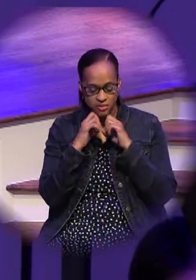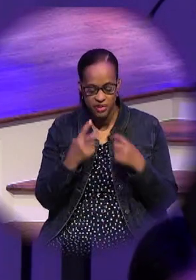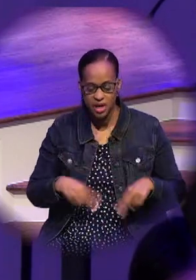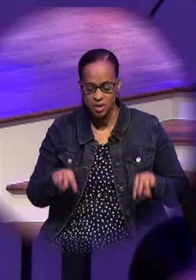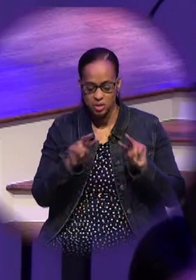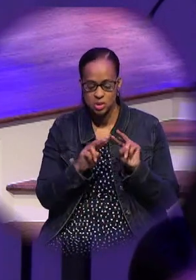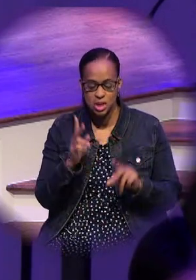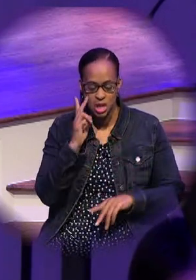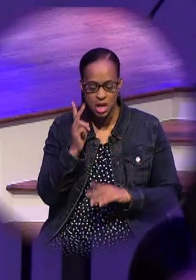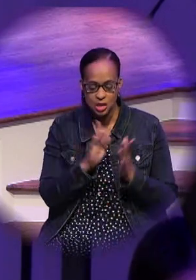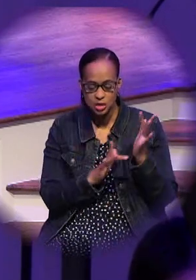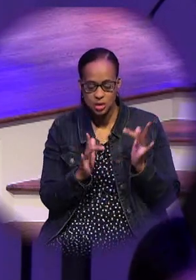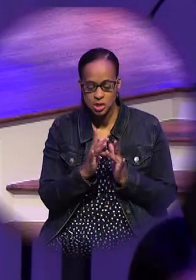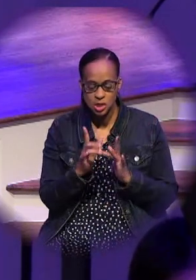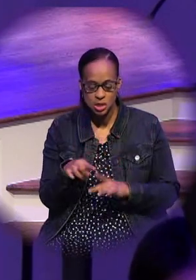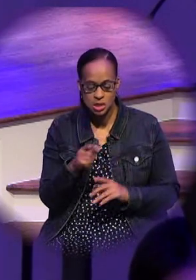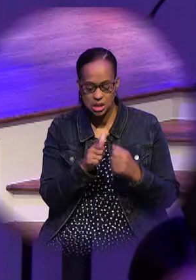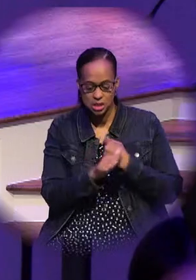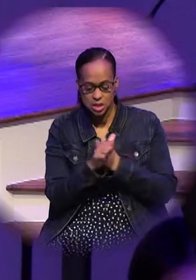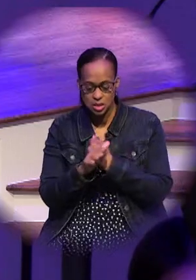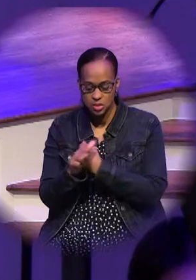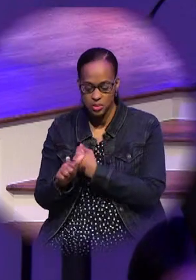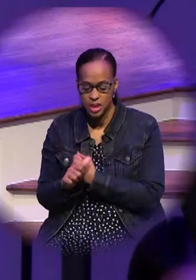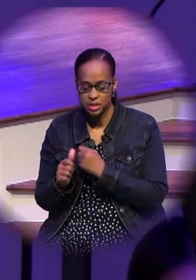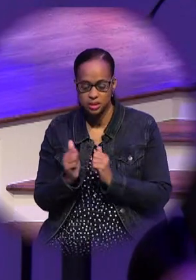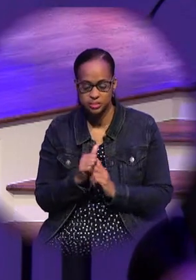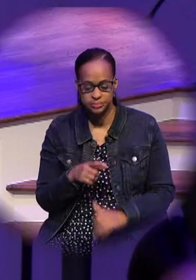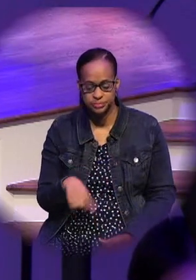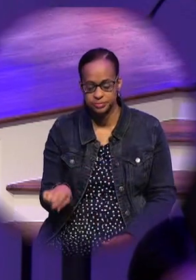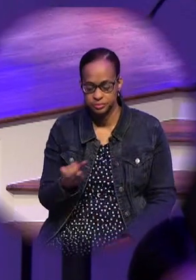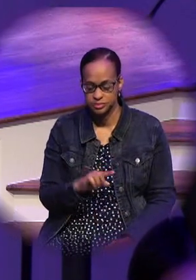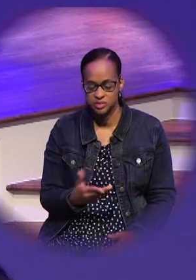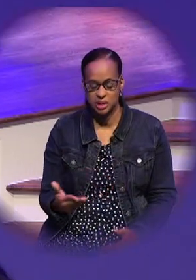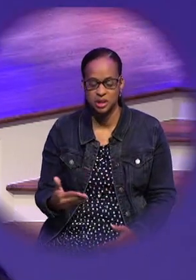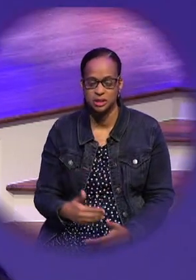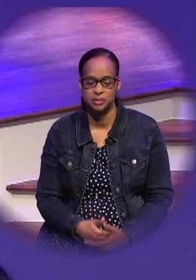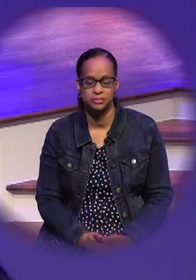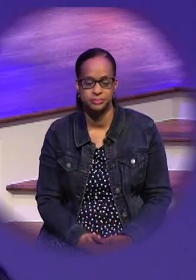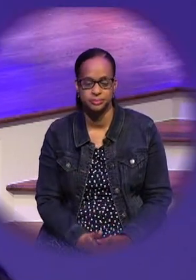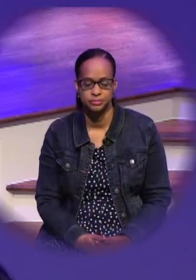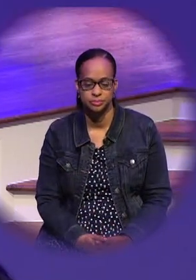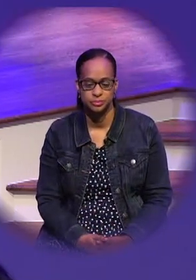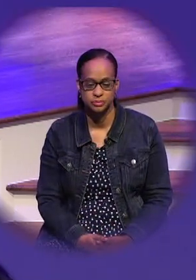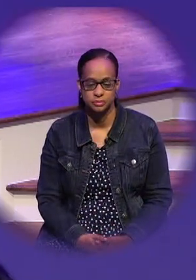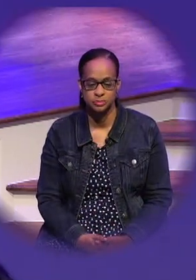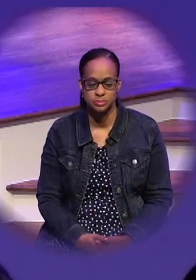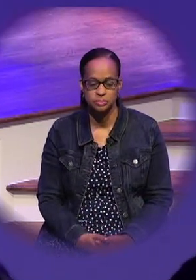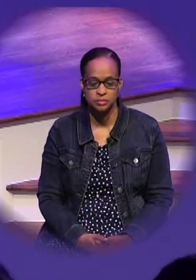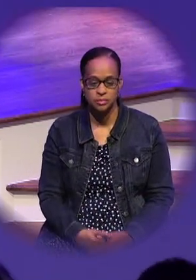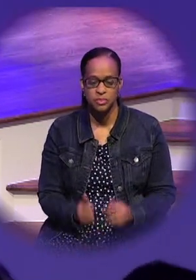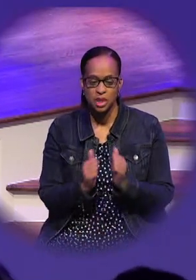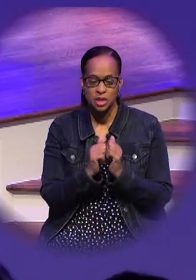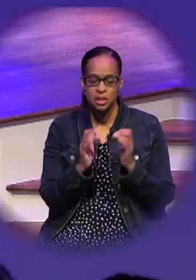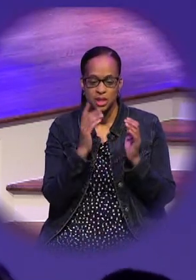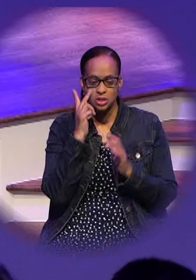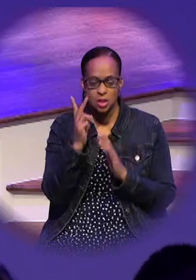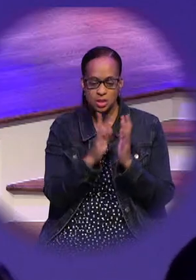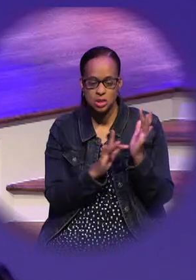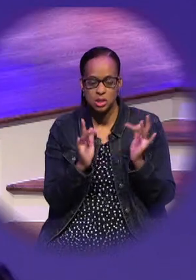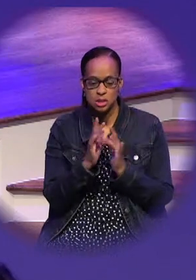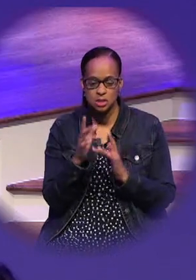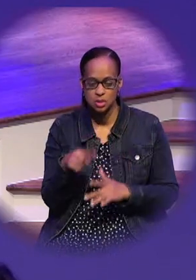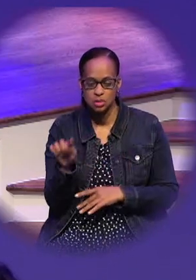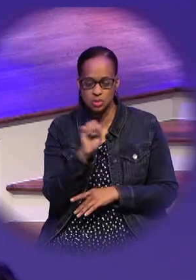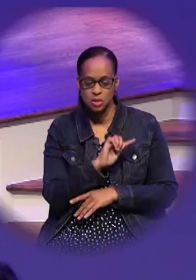saw Jesus as a threat. And what did Nicodemus think? On the day he saw Jesus hung upon the cross,